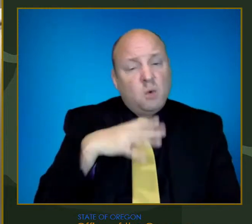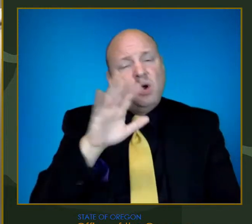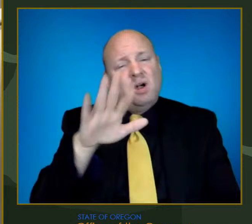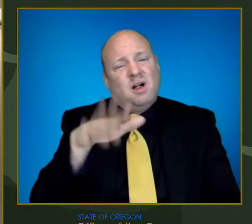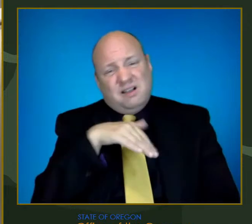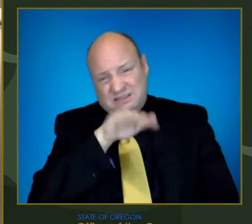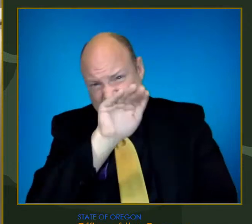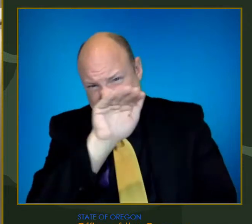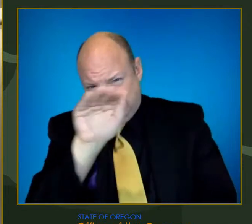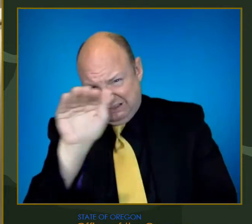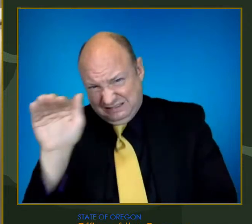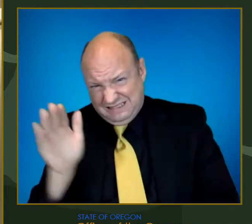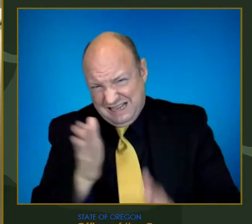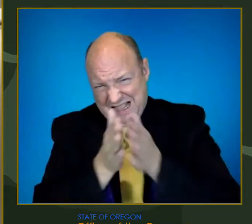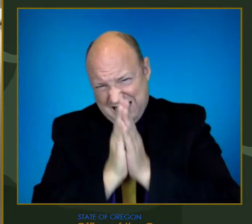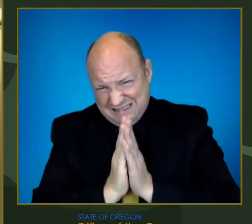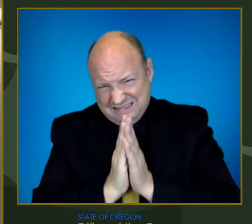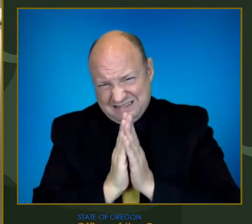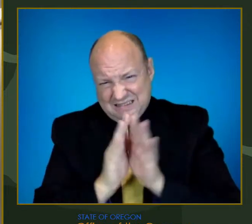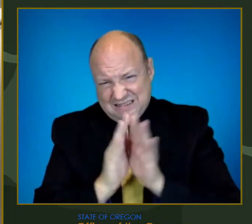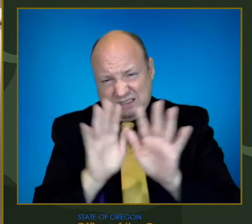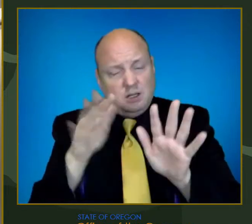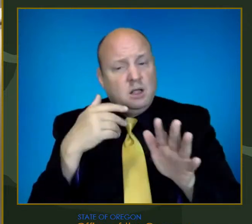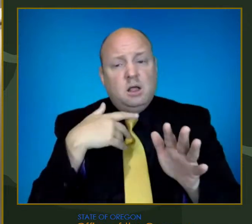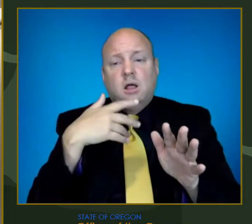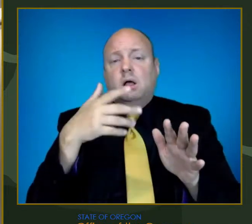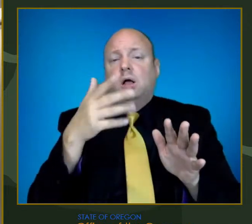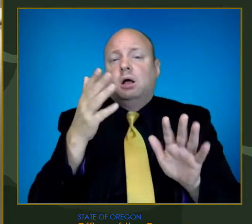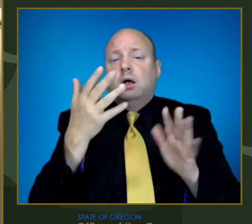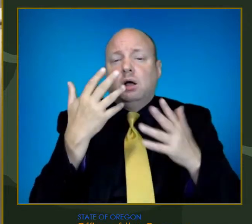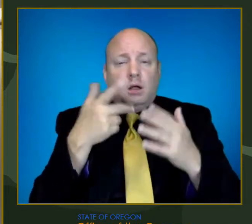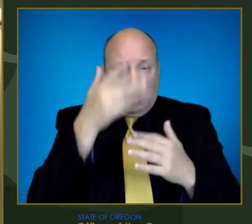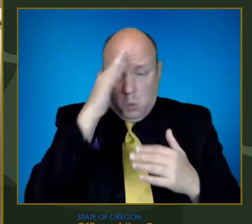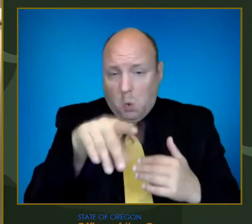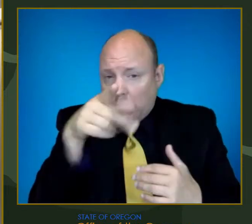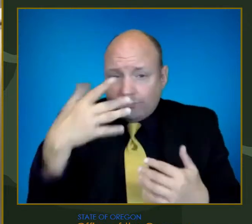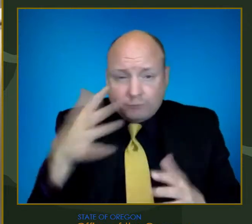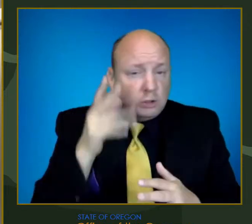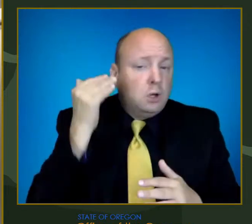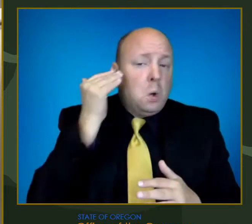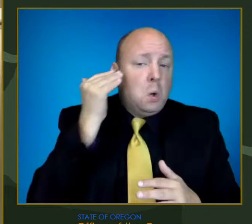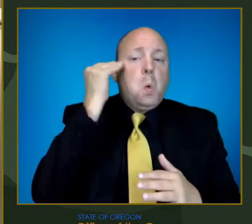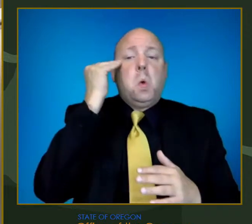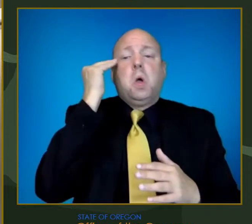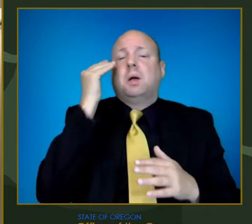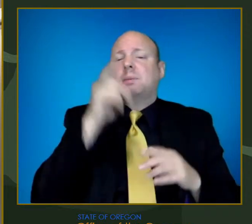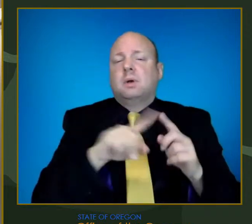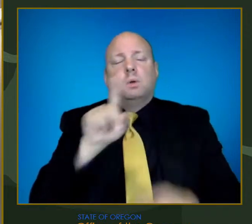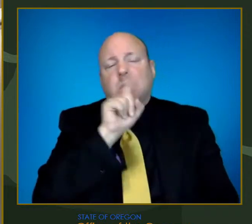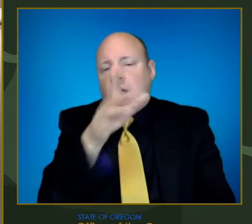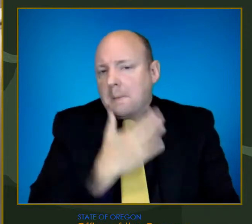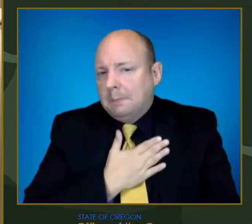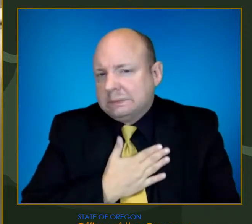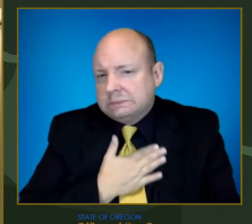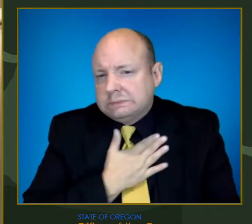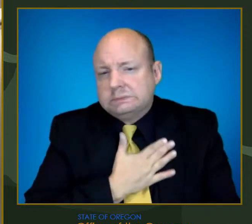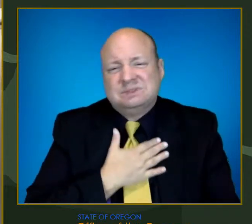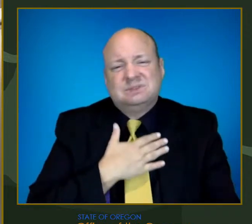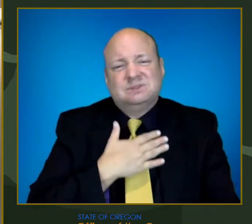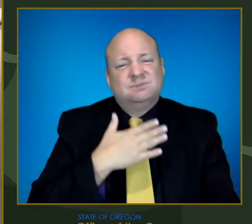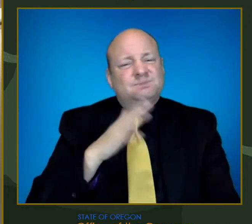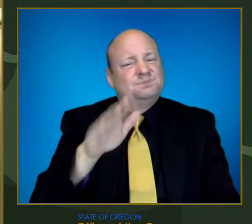today. If you're not vaccinated, get vaccinated. It's exactly what needs to happen. This is the way out